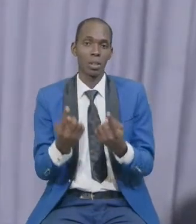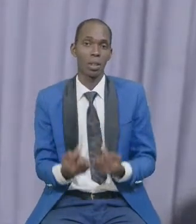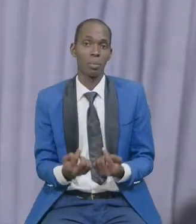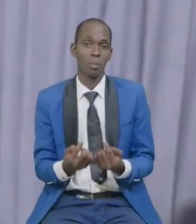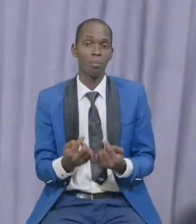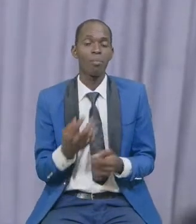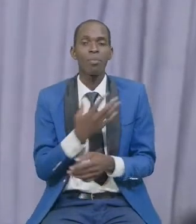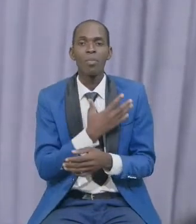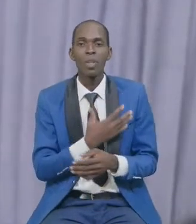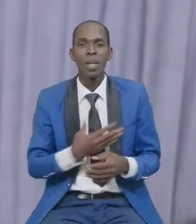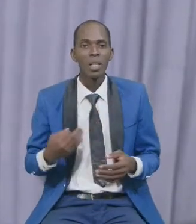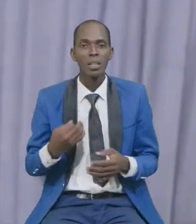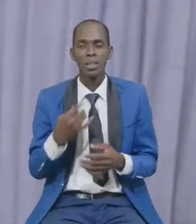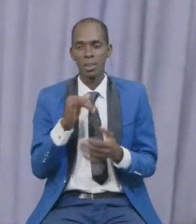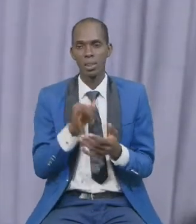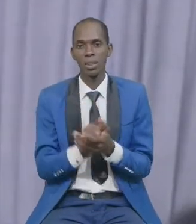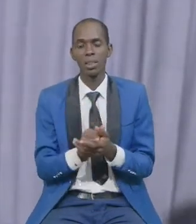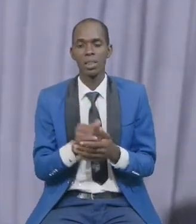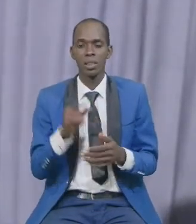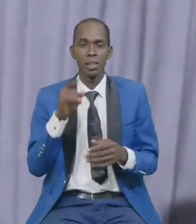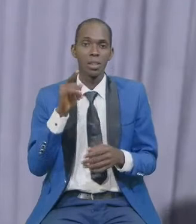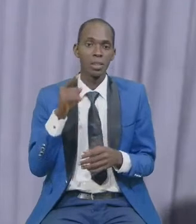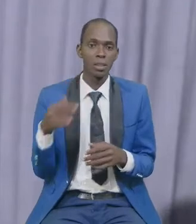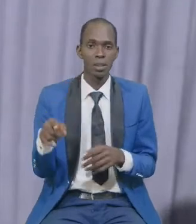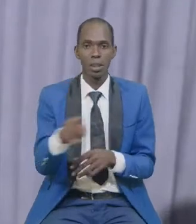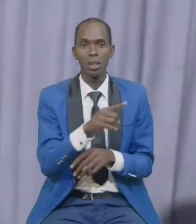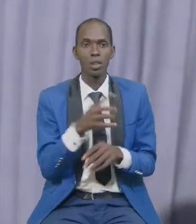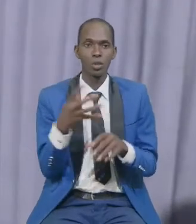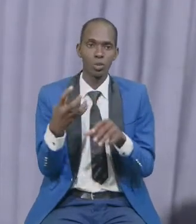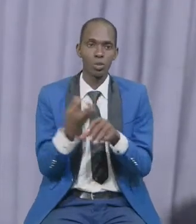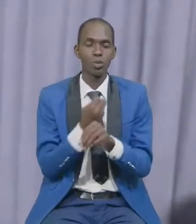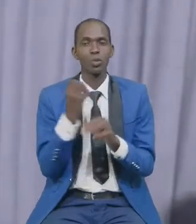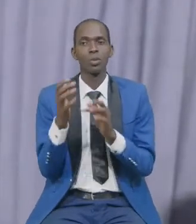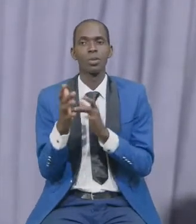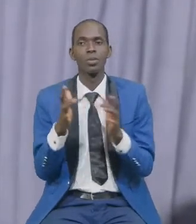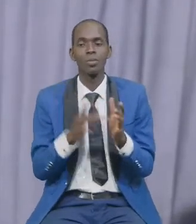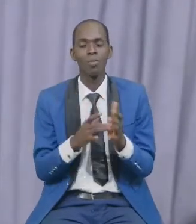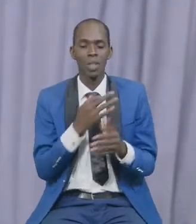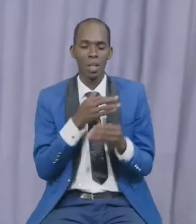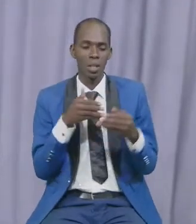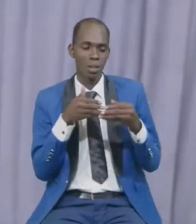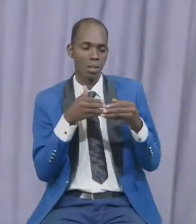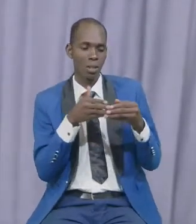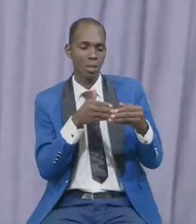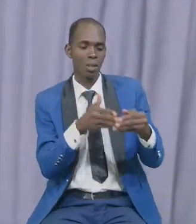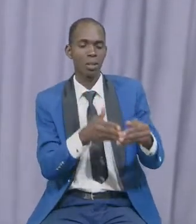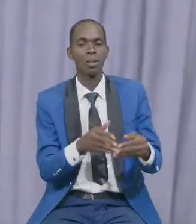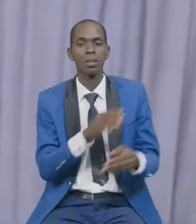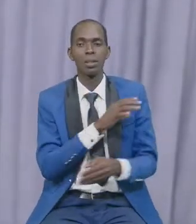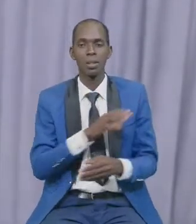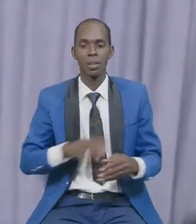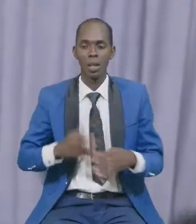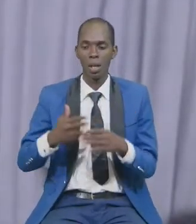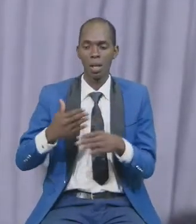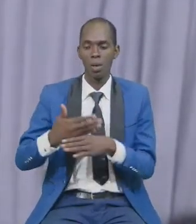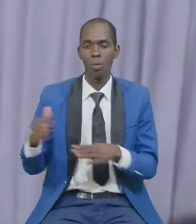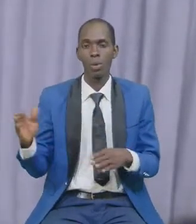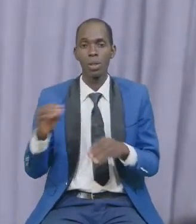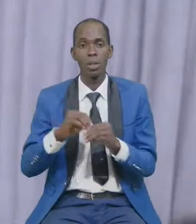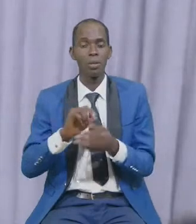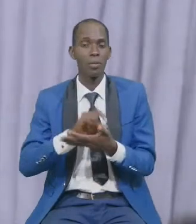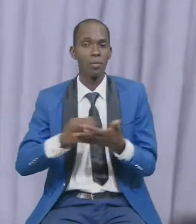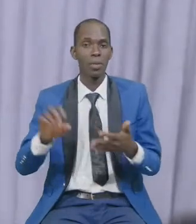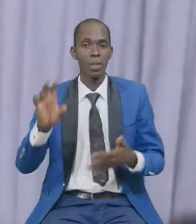it says, they took Jesus and led him away. Verse